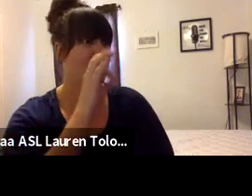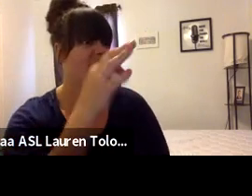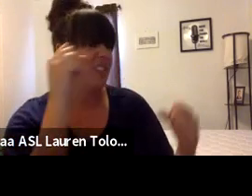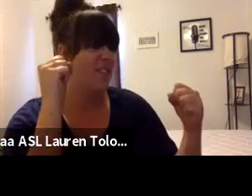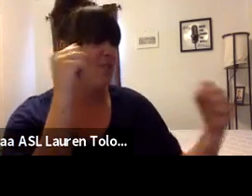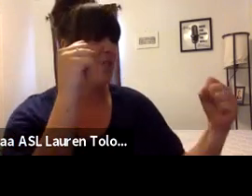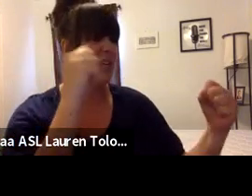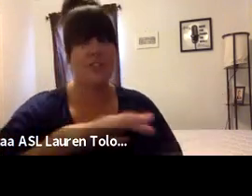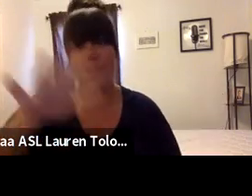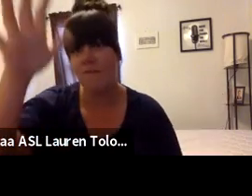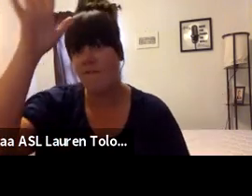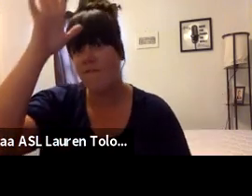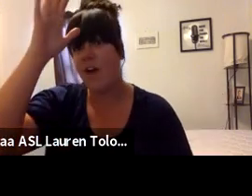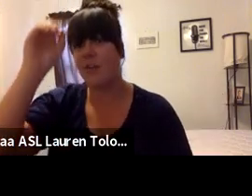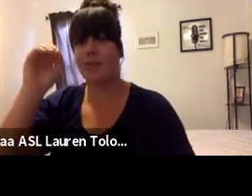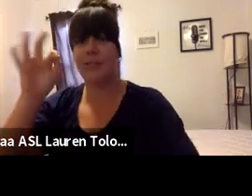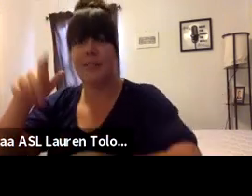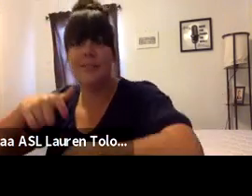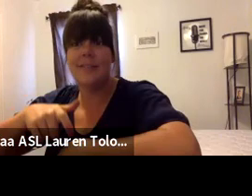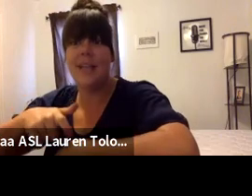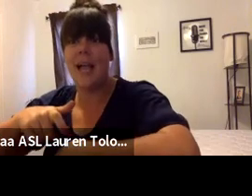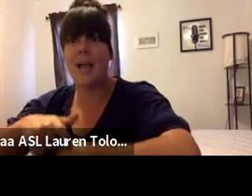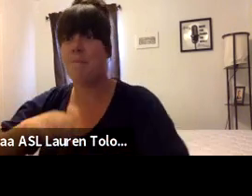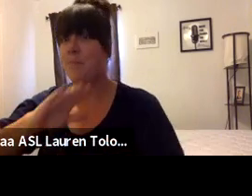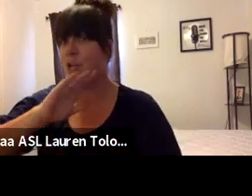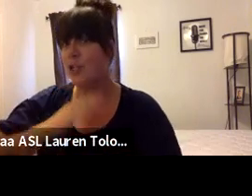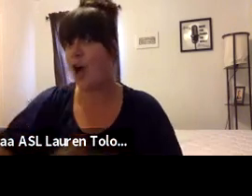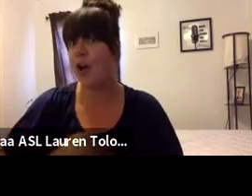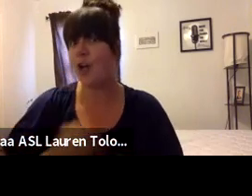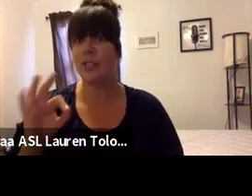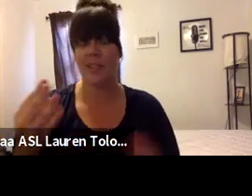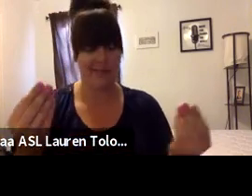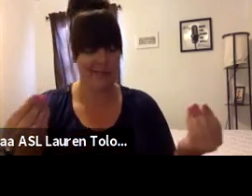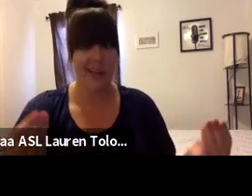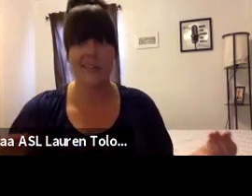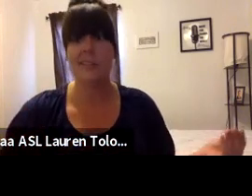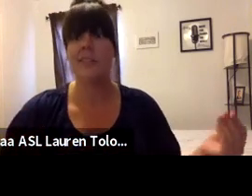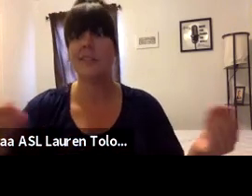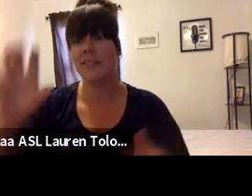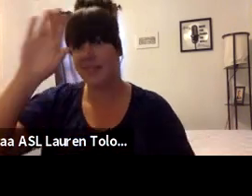sons of great things.